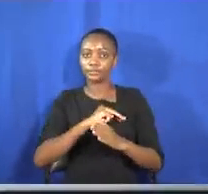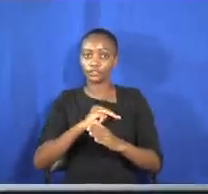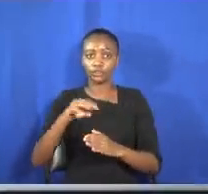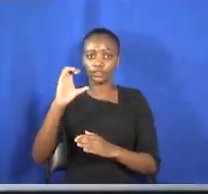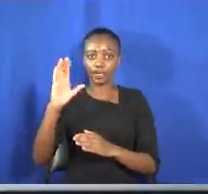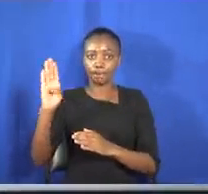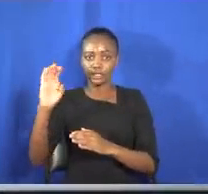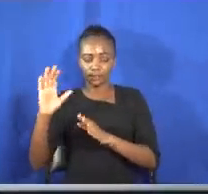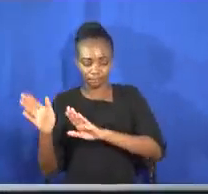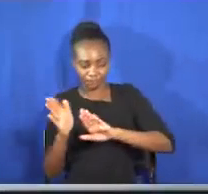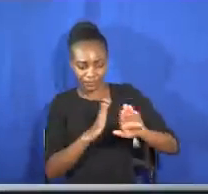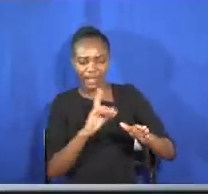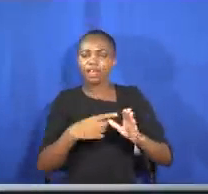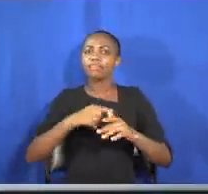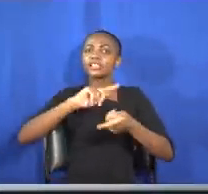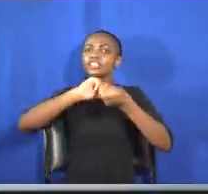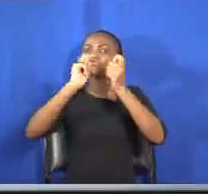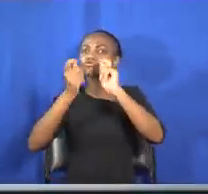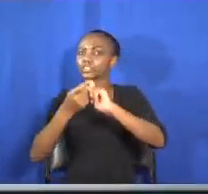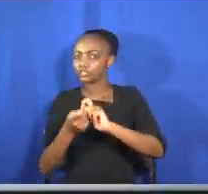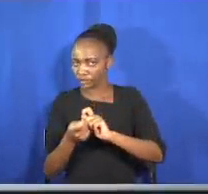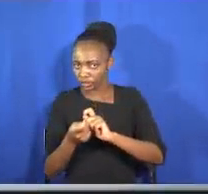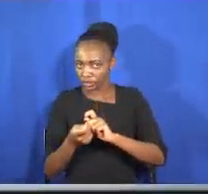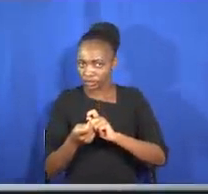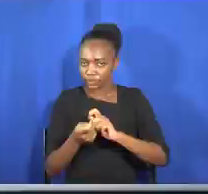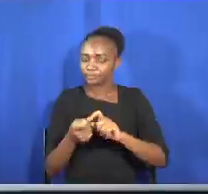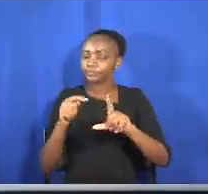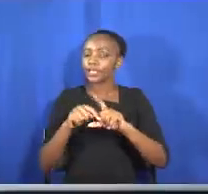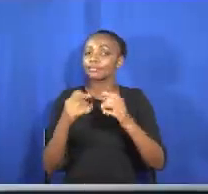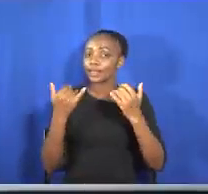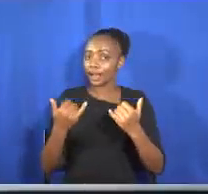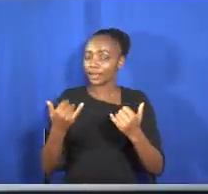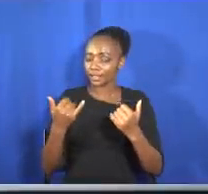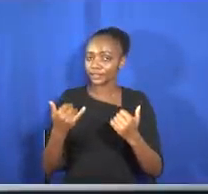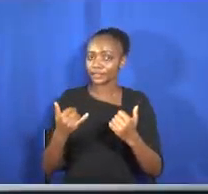CBC. Then what are the changes in the current